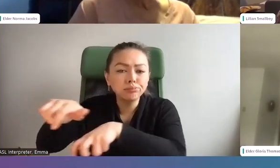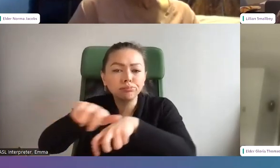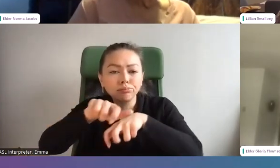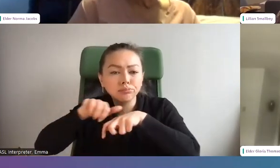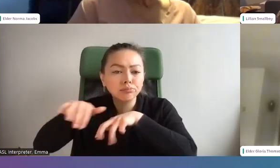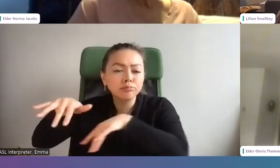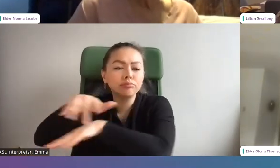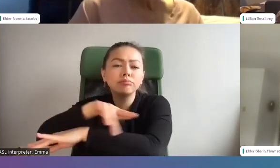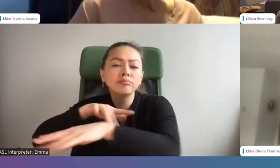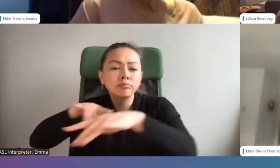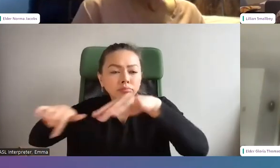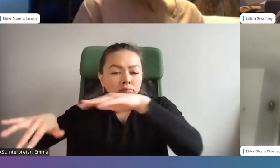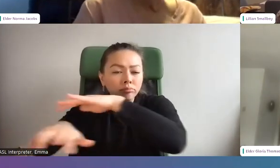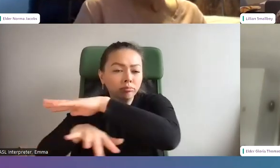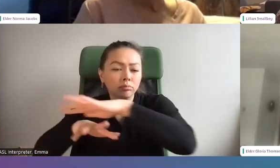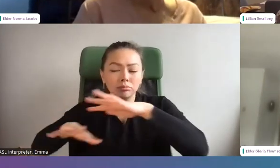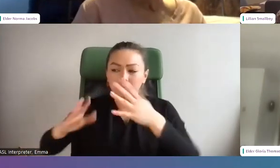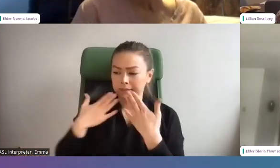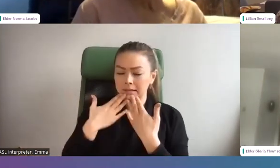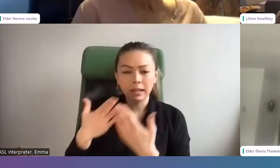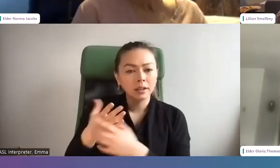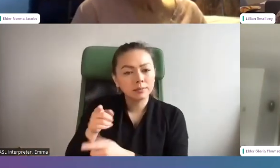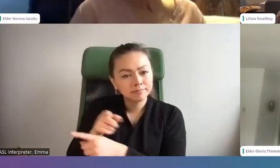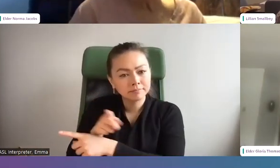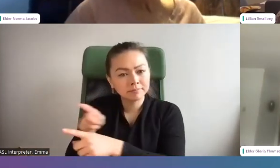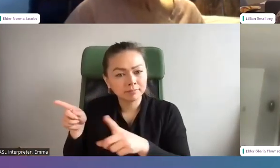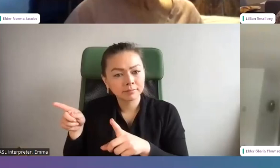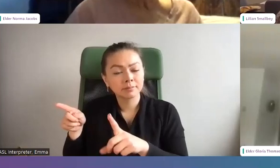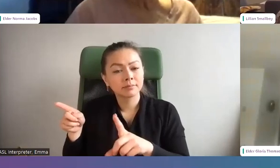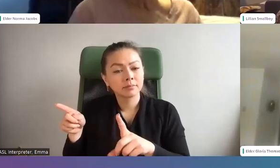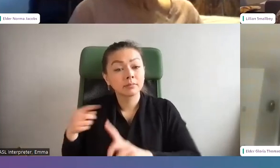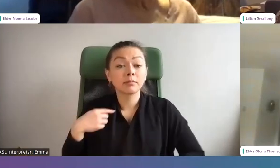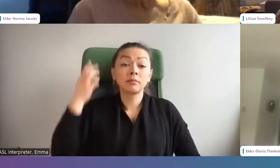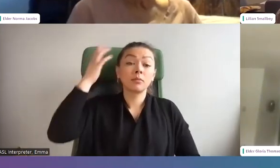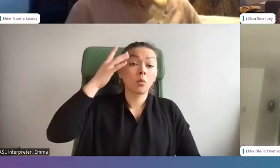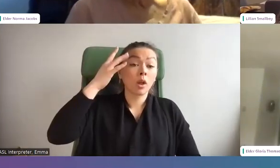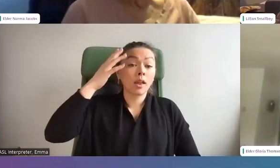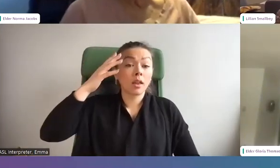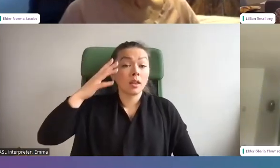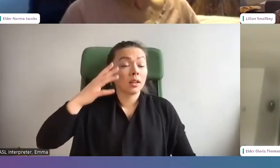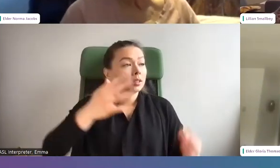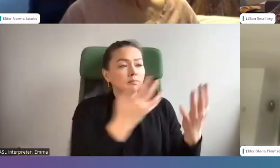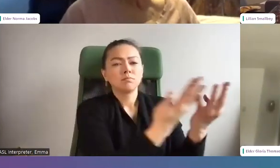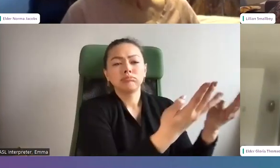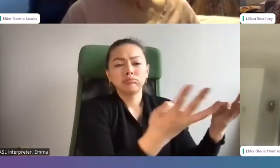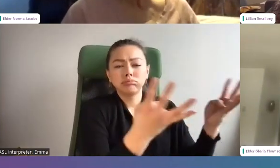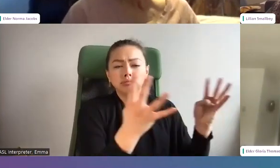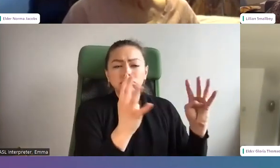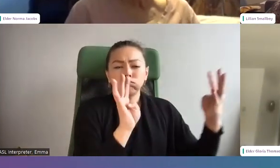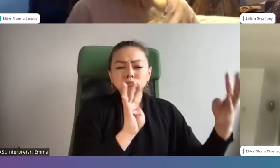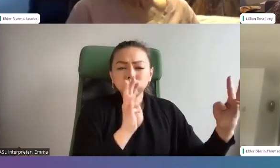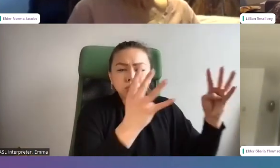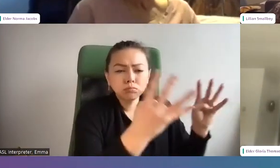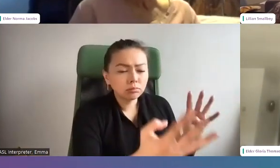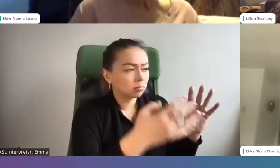we go to our ceremony and our people are decorated with the animal parts, the claws of